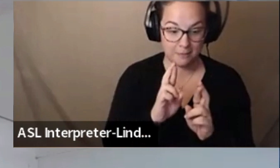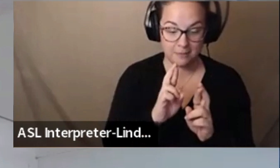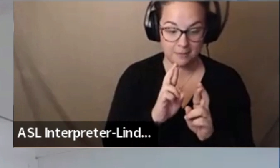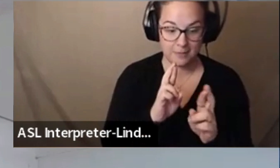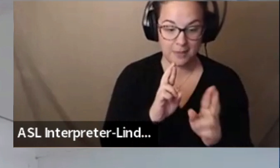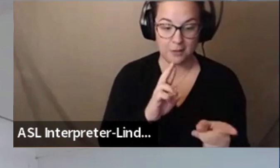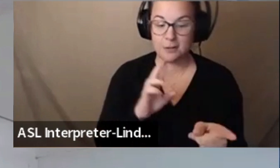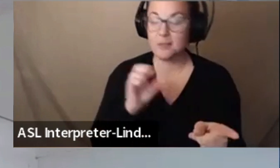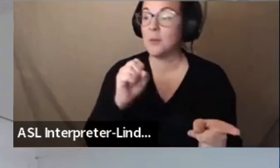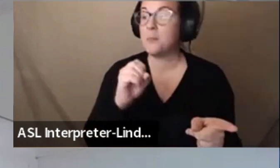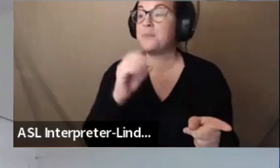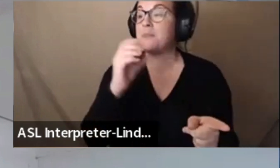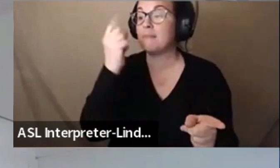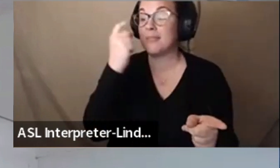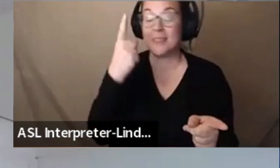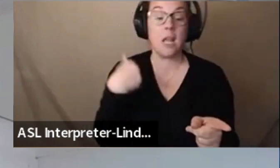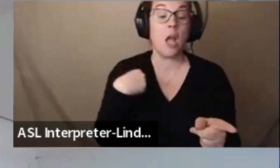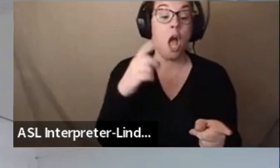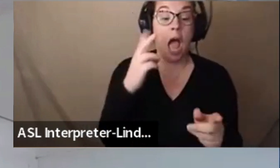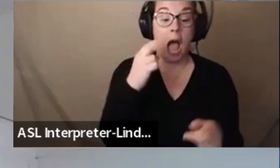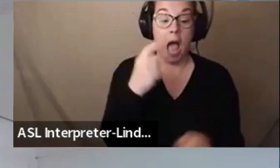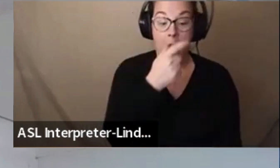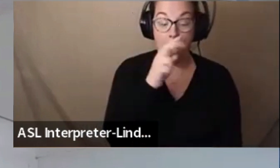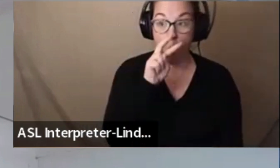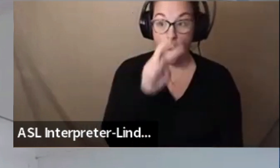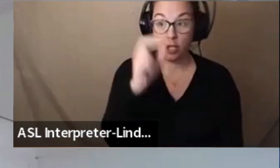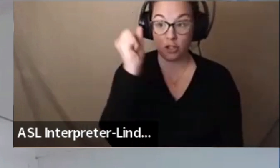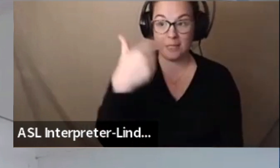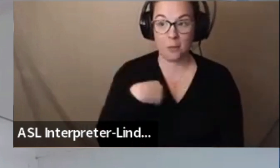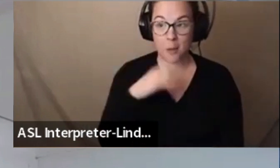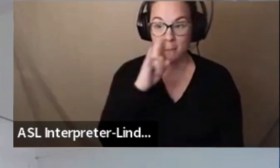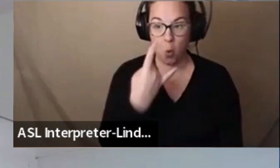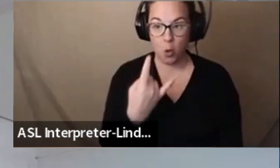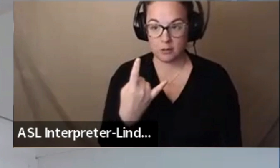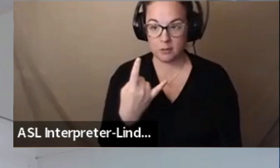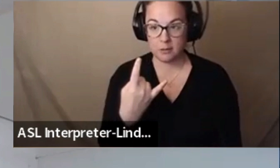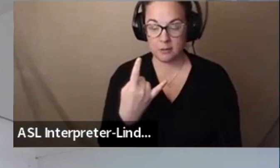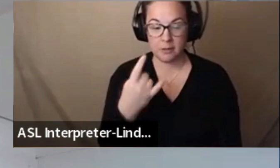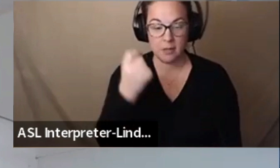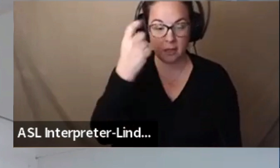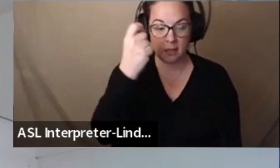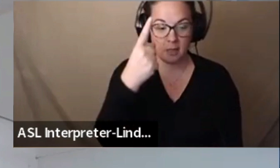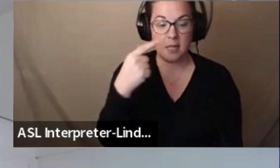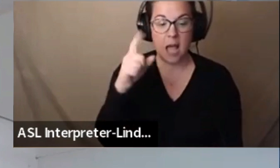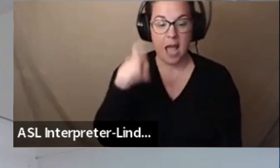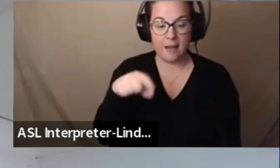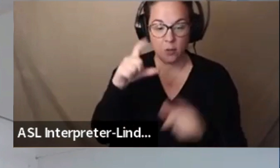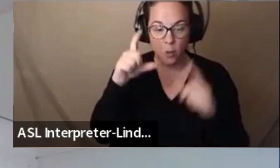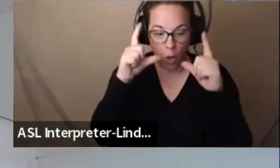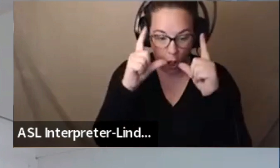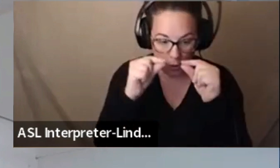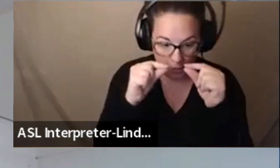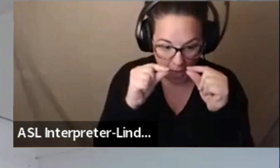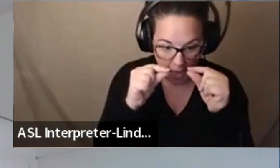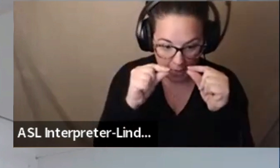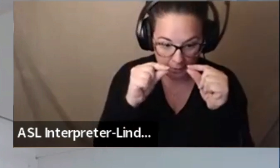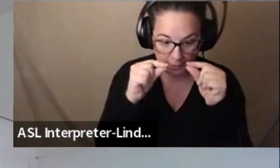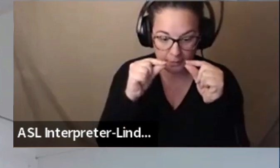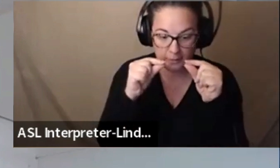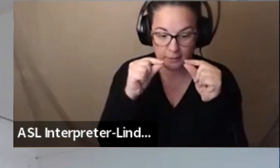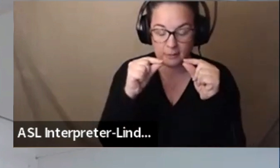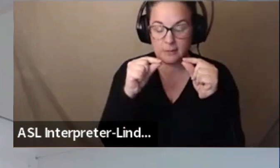Shakespeare, I'm often bored watching Shakespeare, but and then I listen, close my eyes and listen to the writing, and it astounds